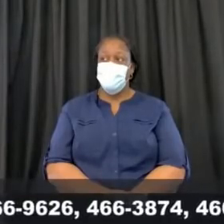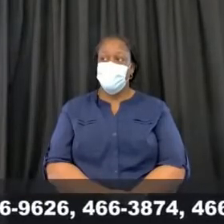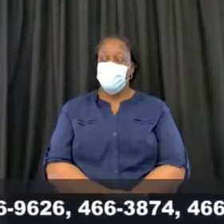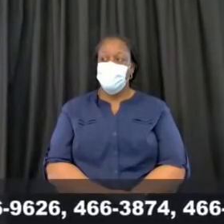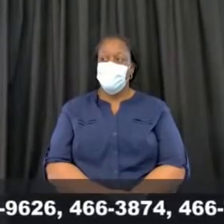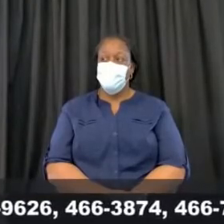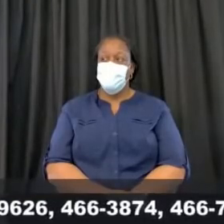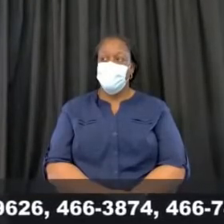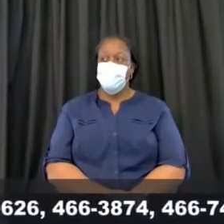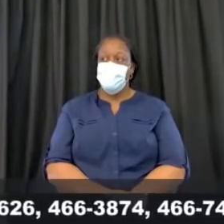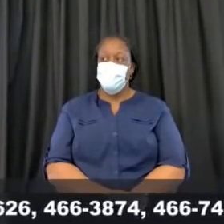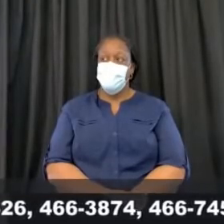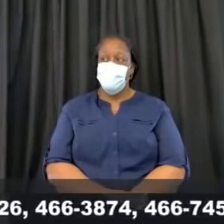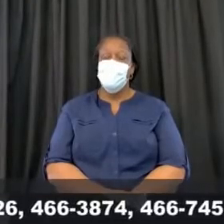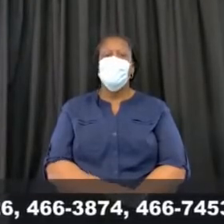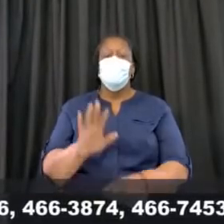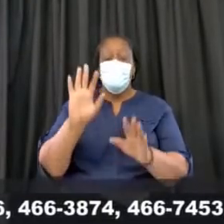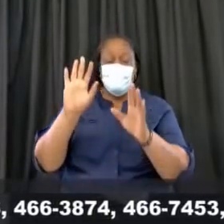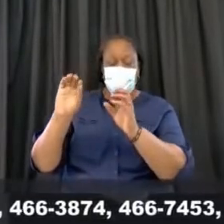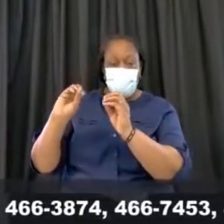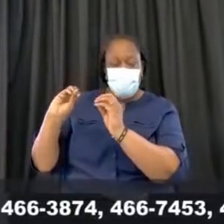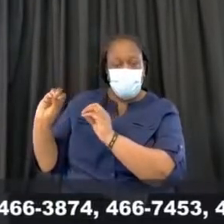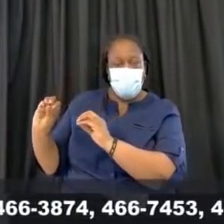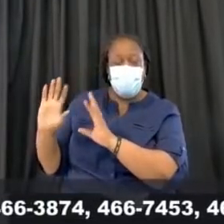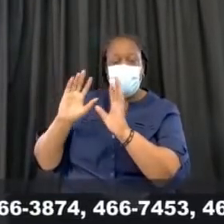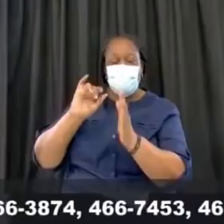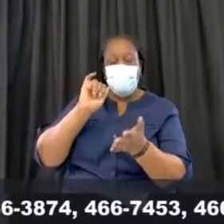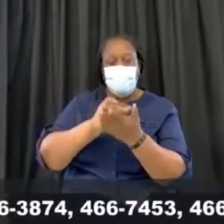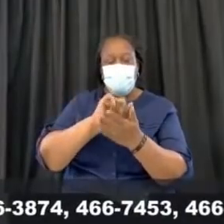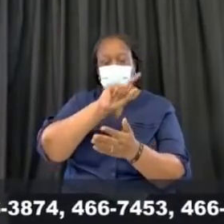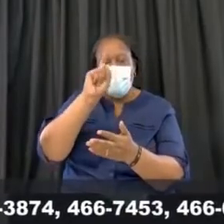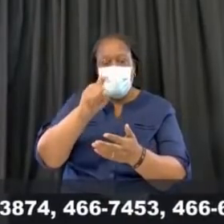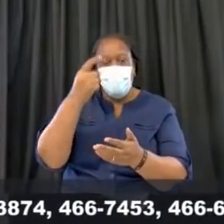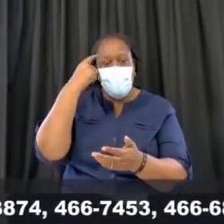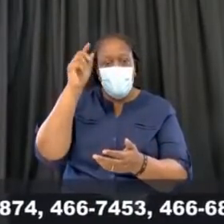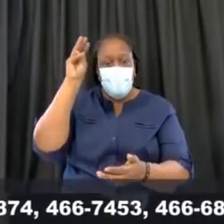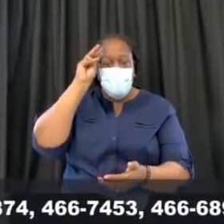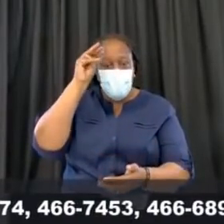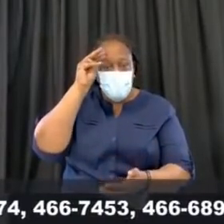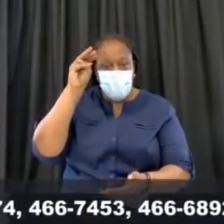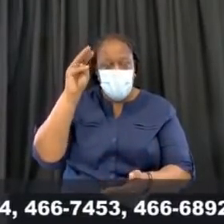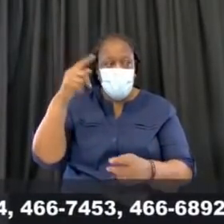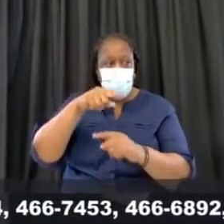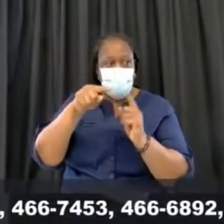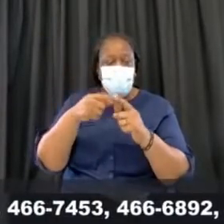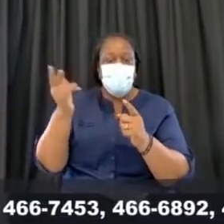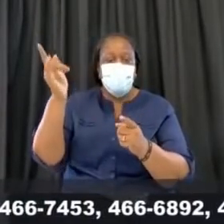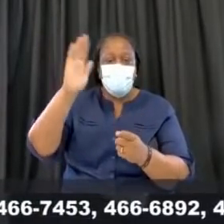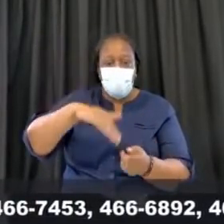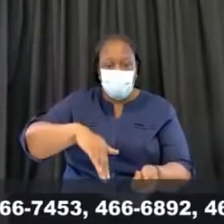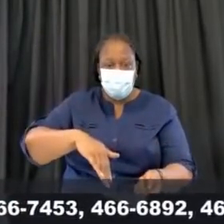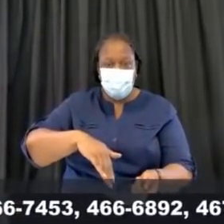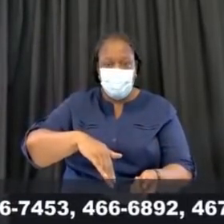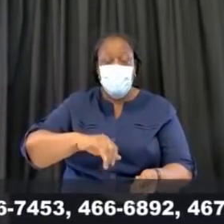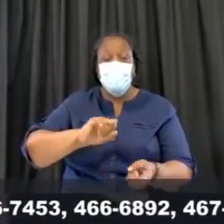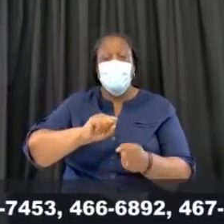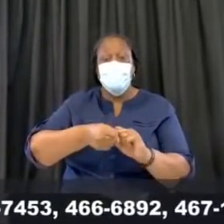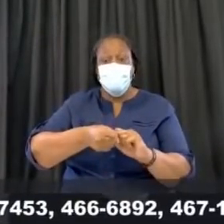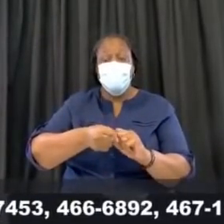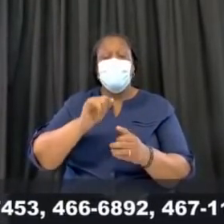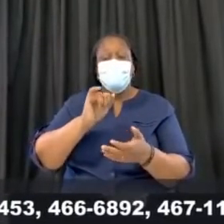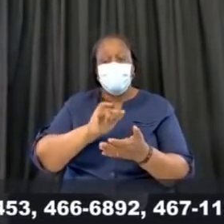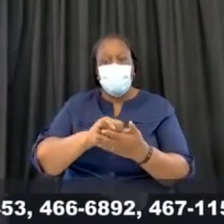focus on containing the wave of infection that we have, and so I ask you again to go out and get